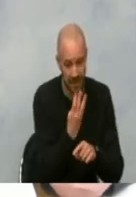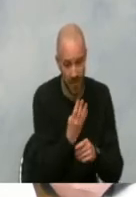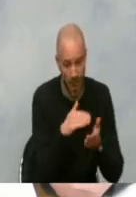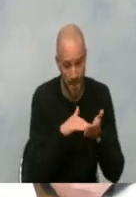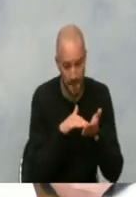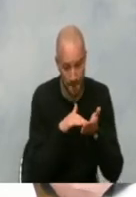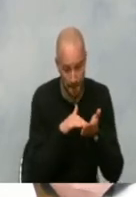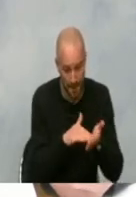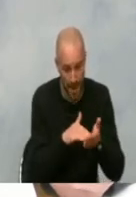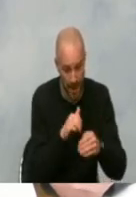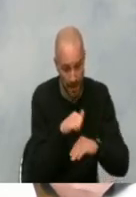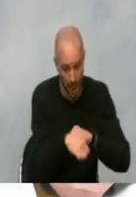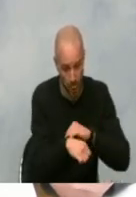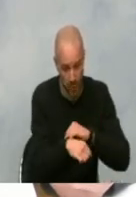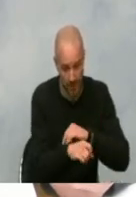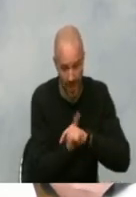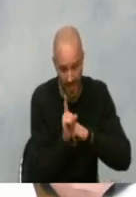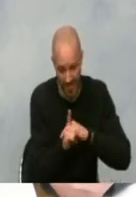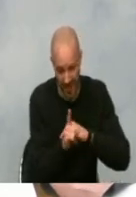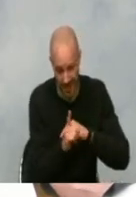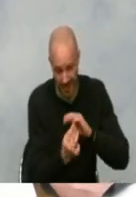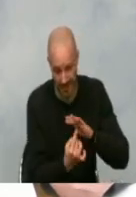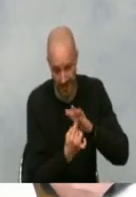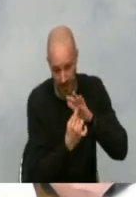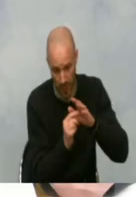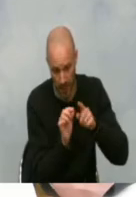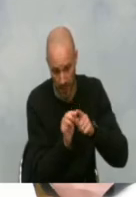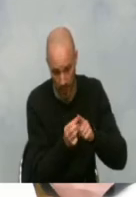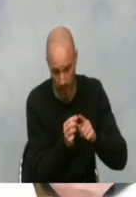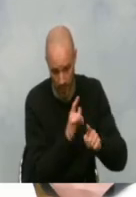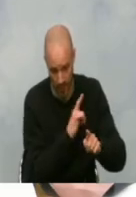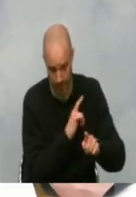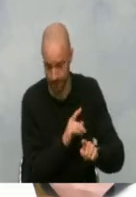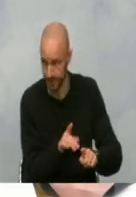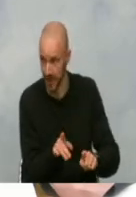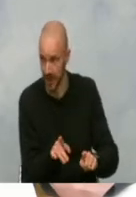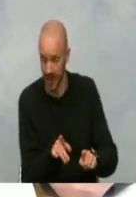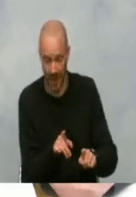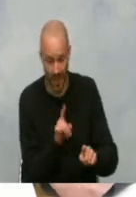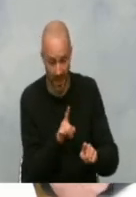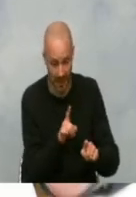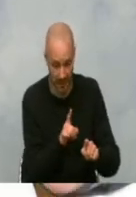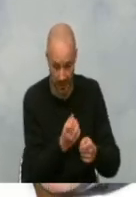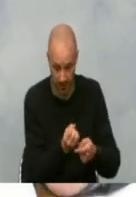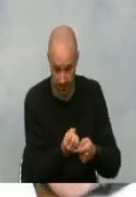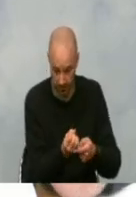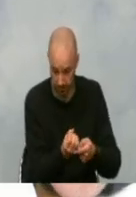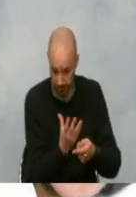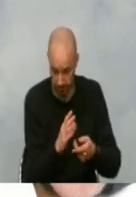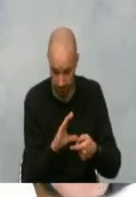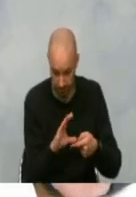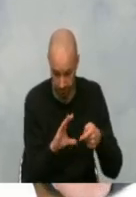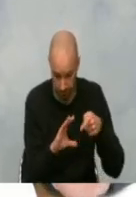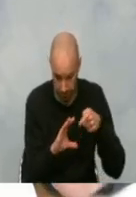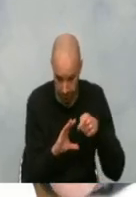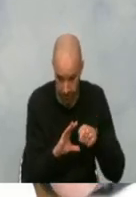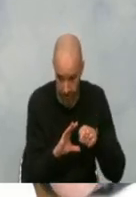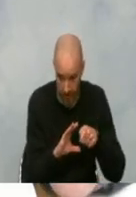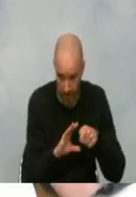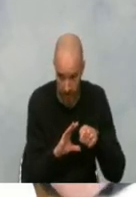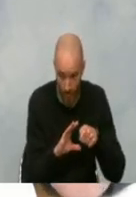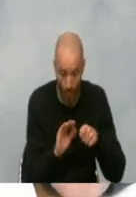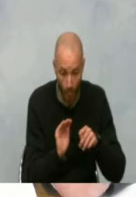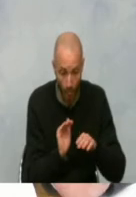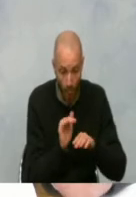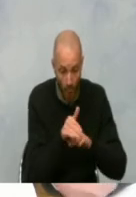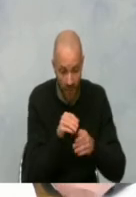Now, this is a key point in this paper. And this is the amount that we will, as I've just said, have overpaid